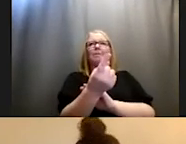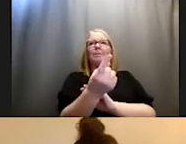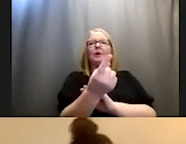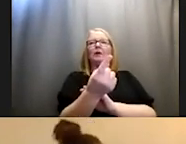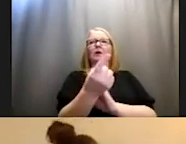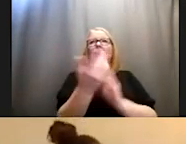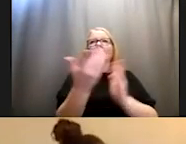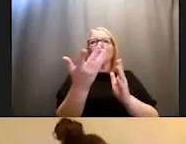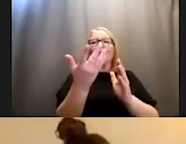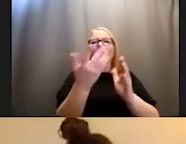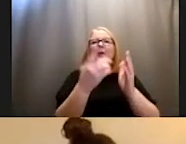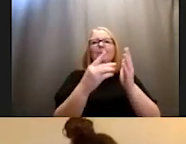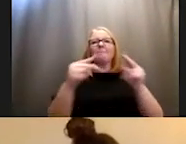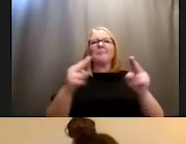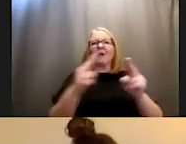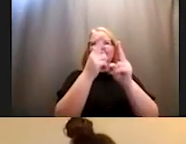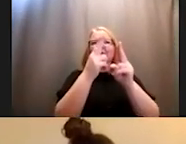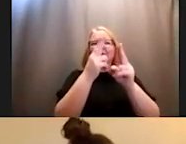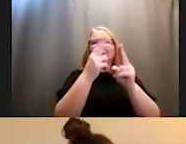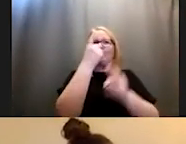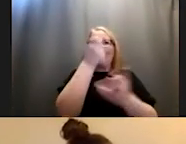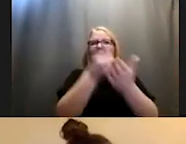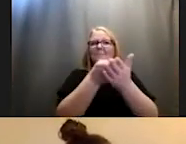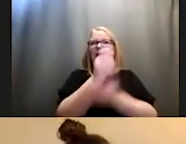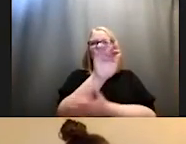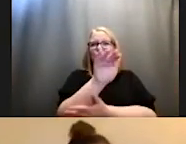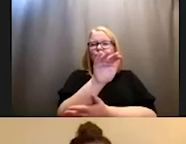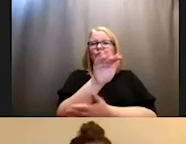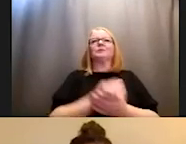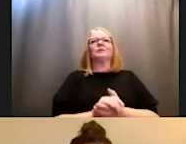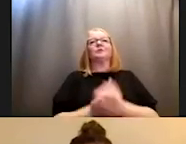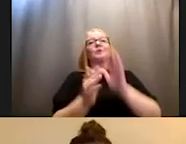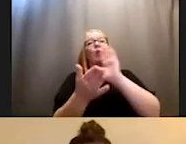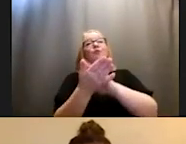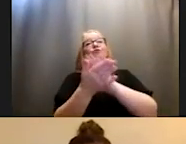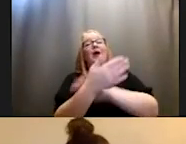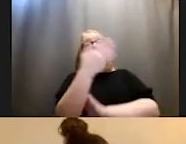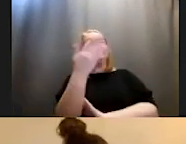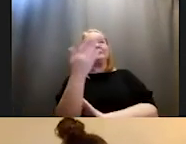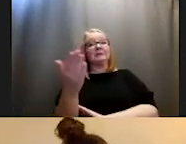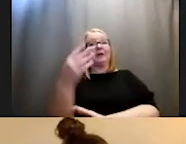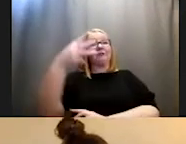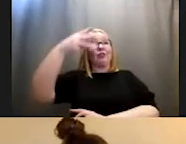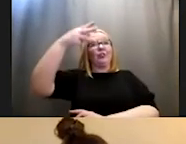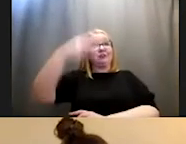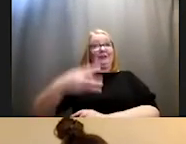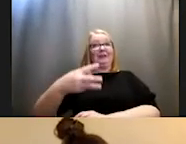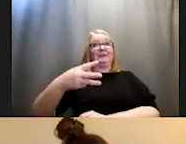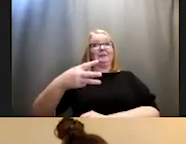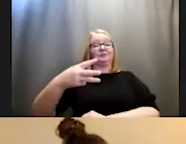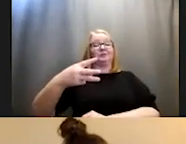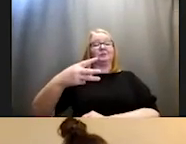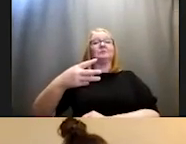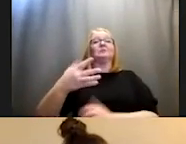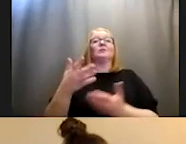in Galerie Lafayette in Paris, where you could buy the cosmetics. And the images on the right, the three in a row here, these